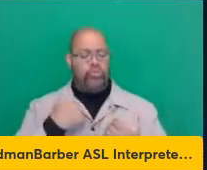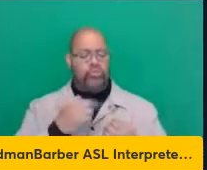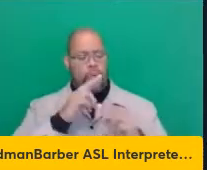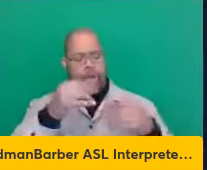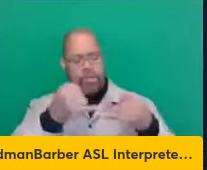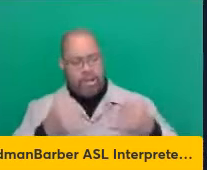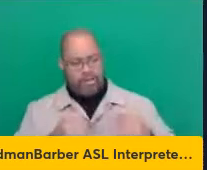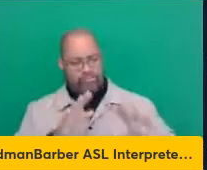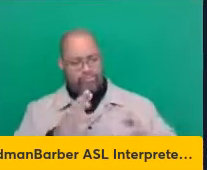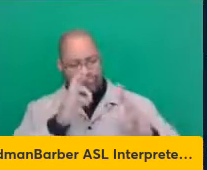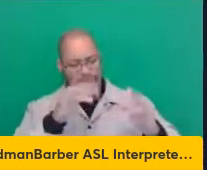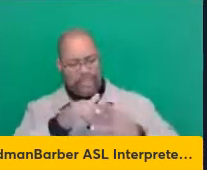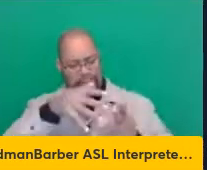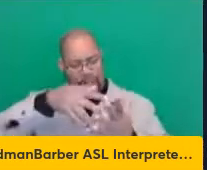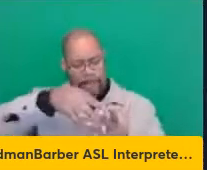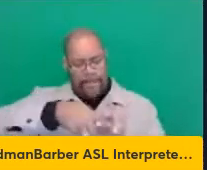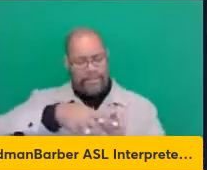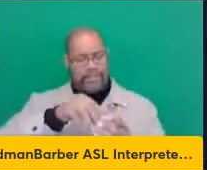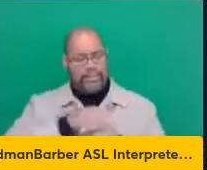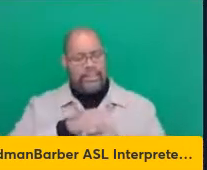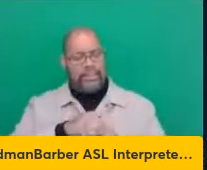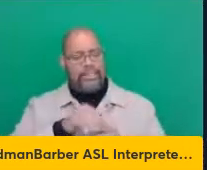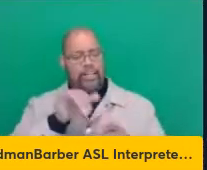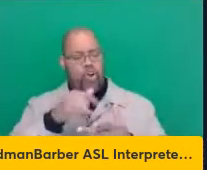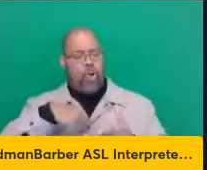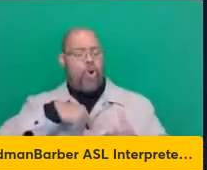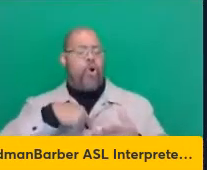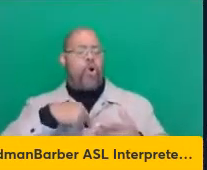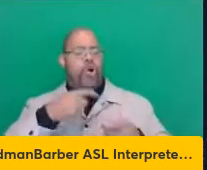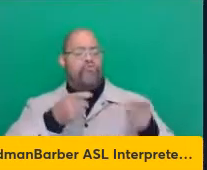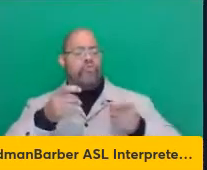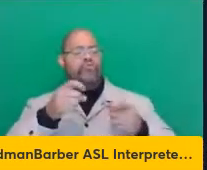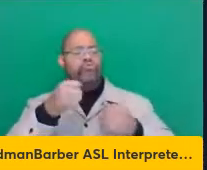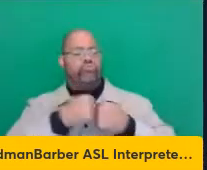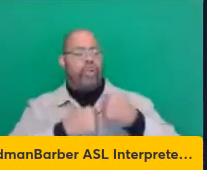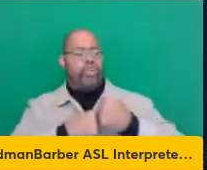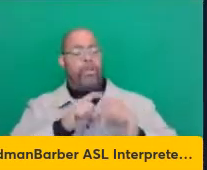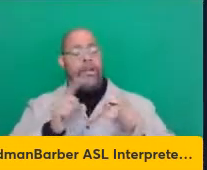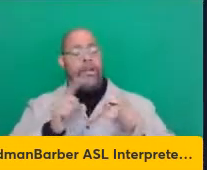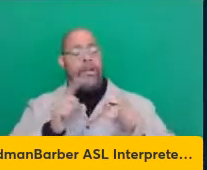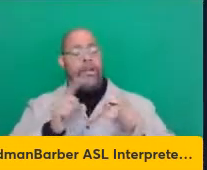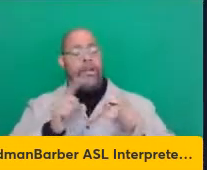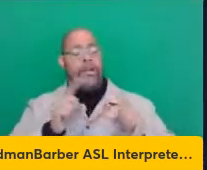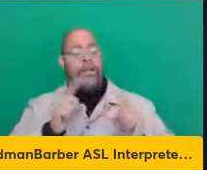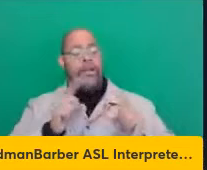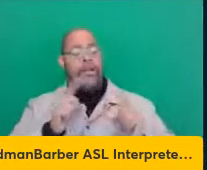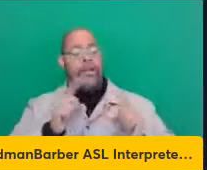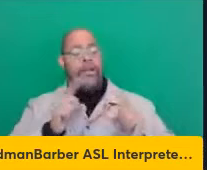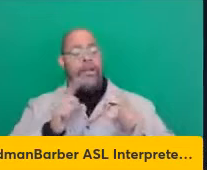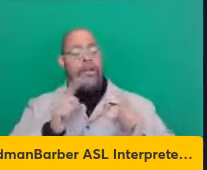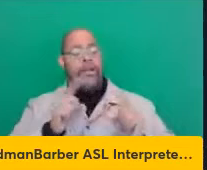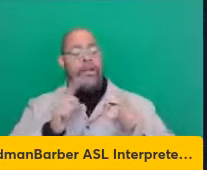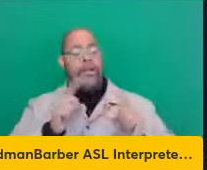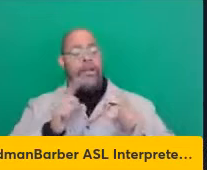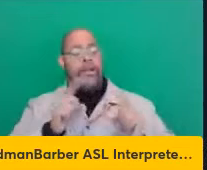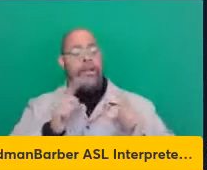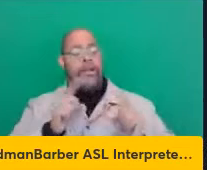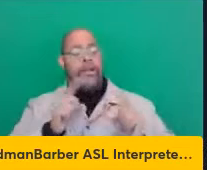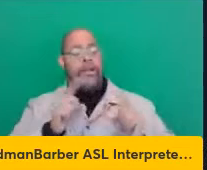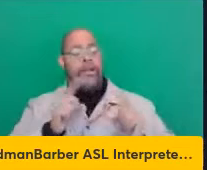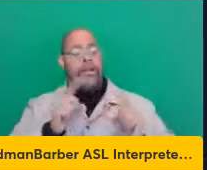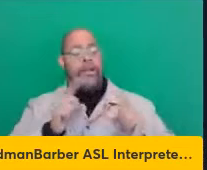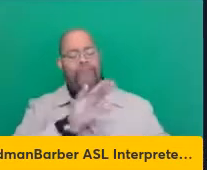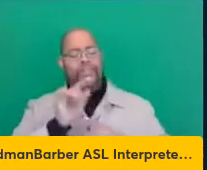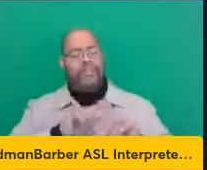that is embedded in the university governance structure. But it gives us flexibility to engage units across